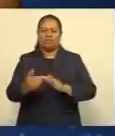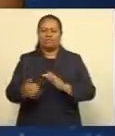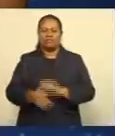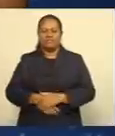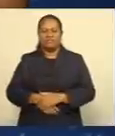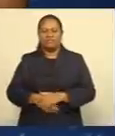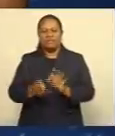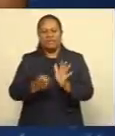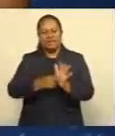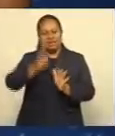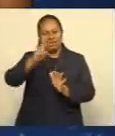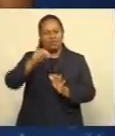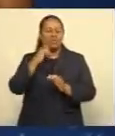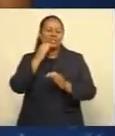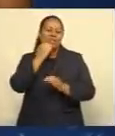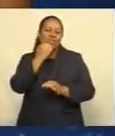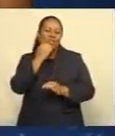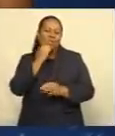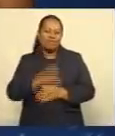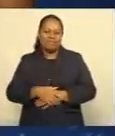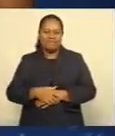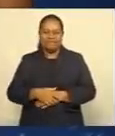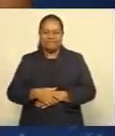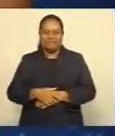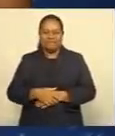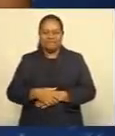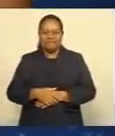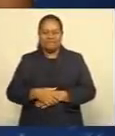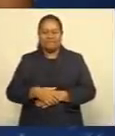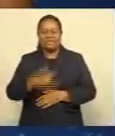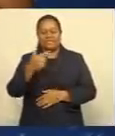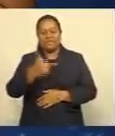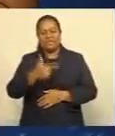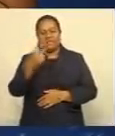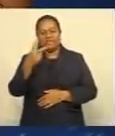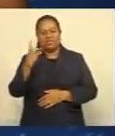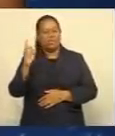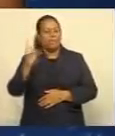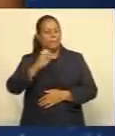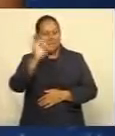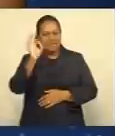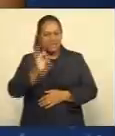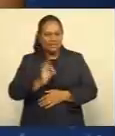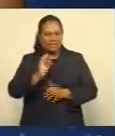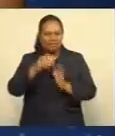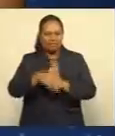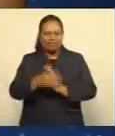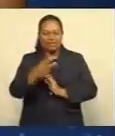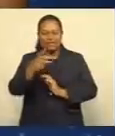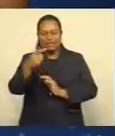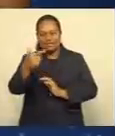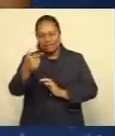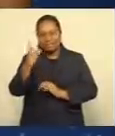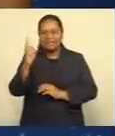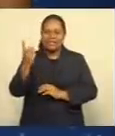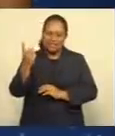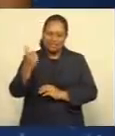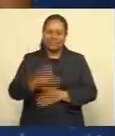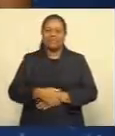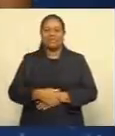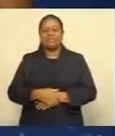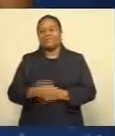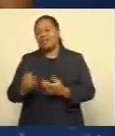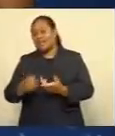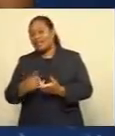Nosori was the warmest center today with a humidity check of 72% and it felt like 37 degrees. The other two